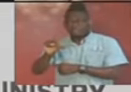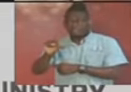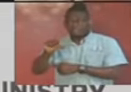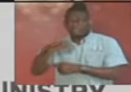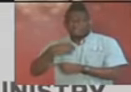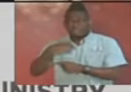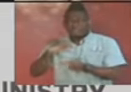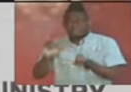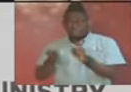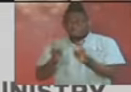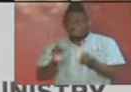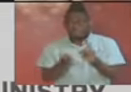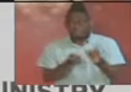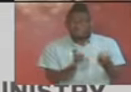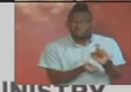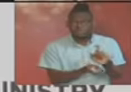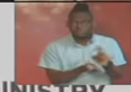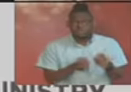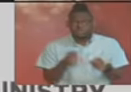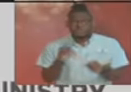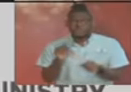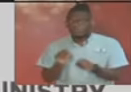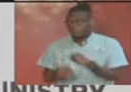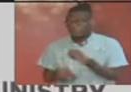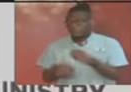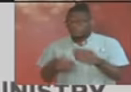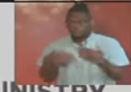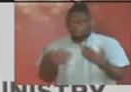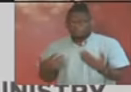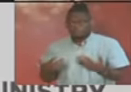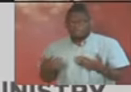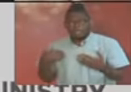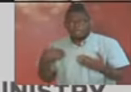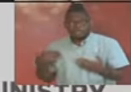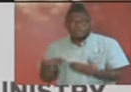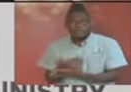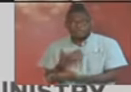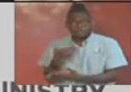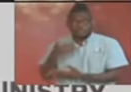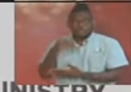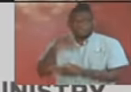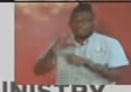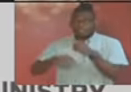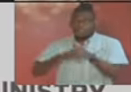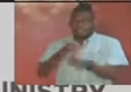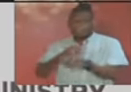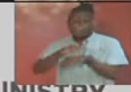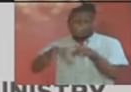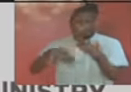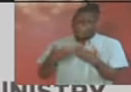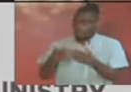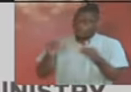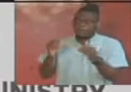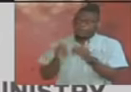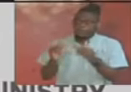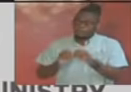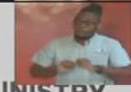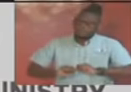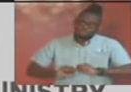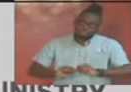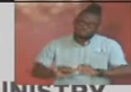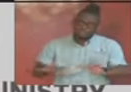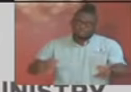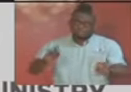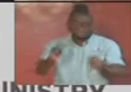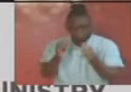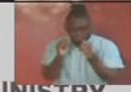that, the ones that we have seen, they all have shown to be more highly transmissible, and some of them, like the South